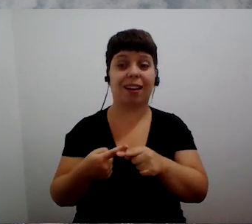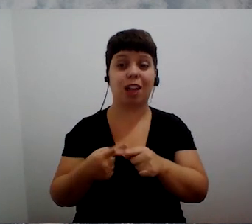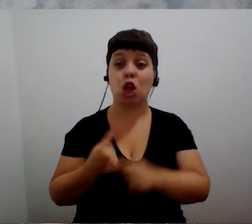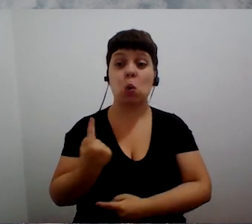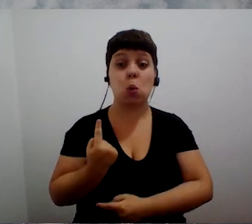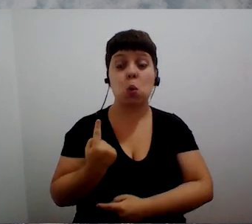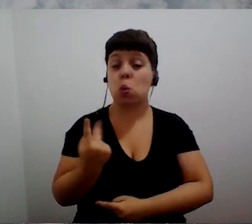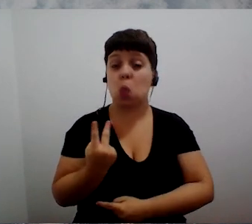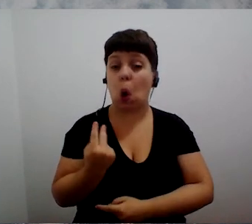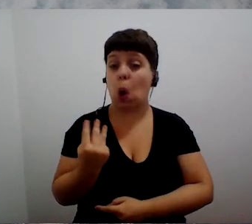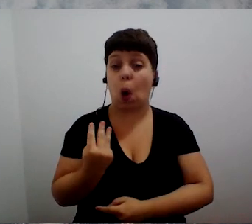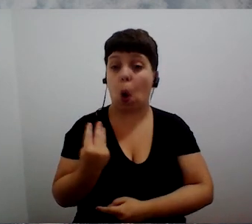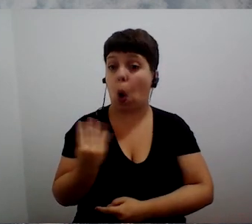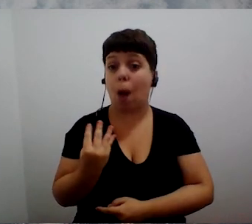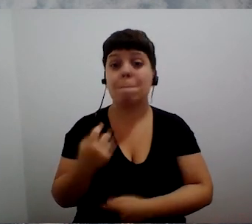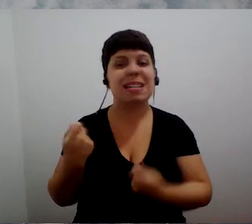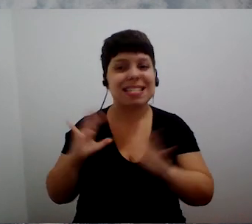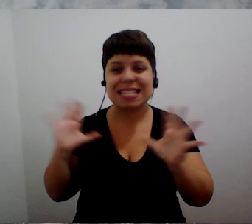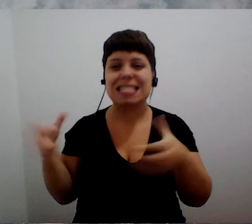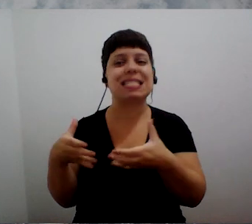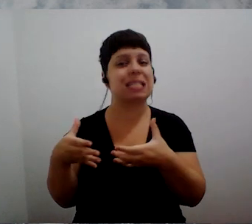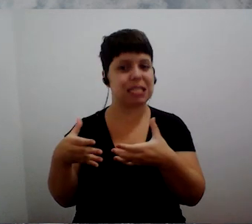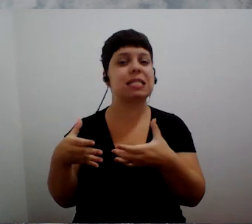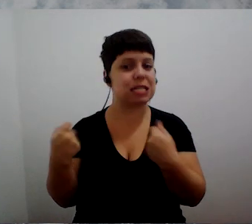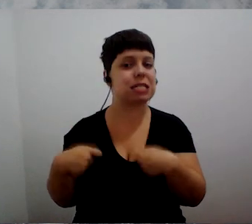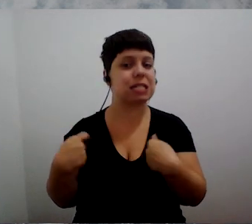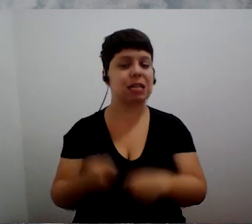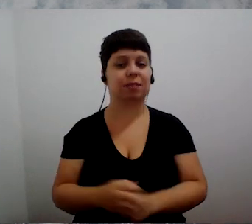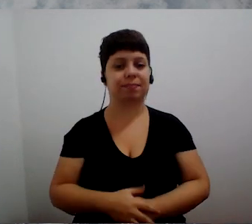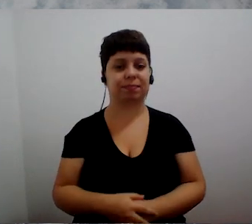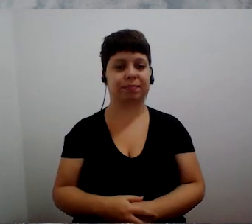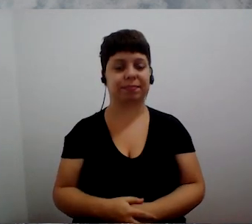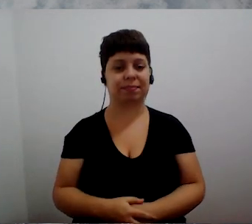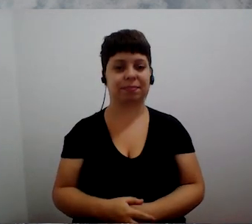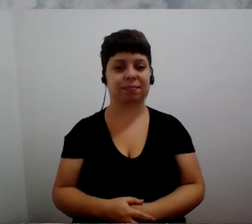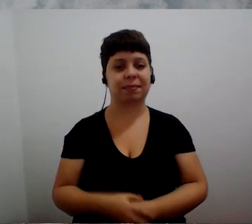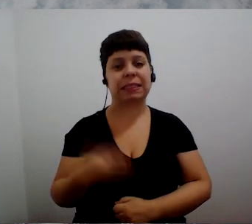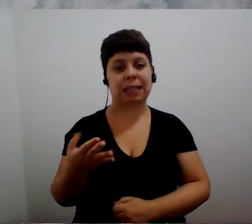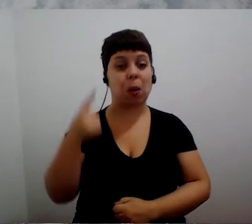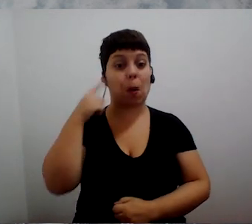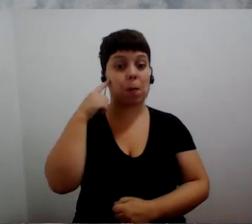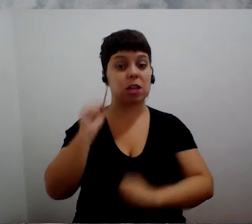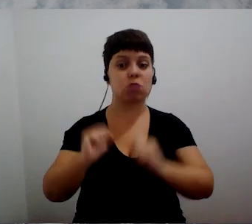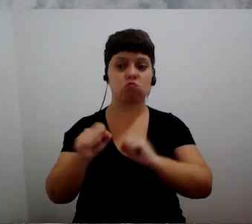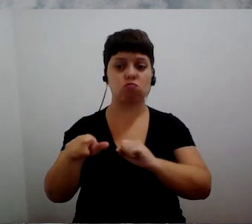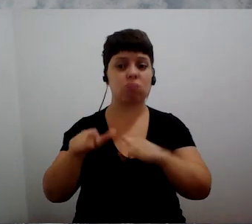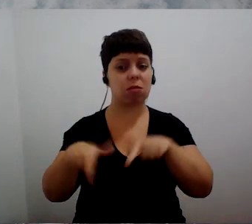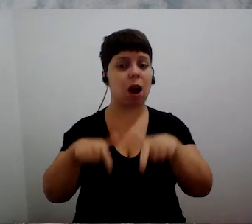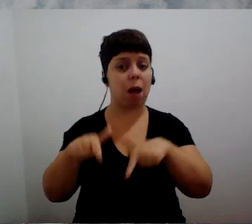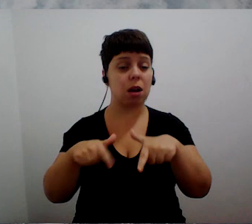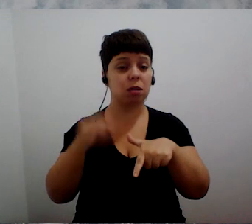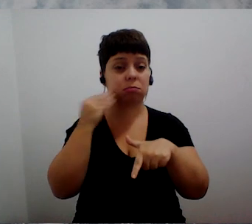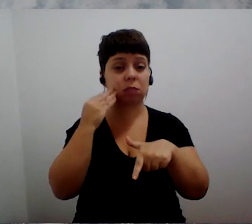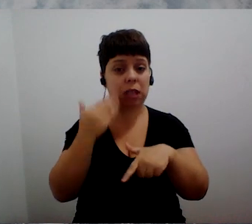discussion, because they need everybody, every company to work together with them. So I